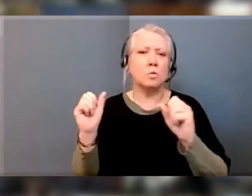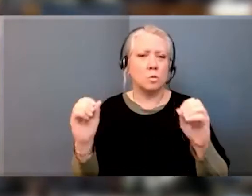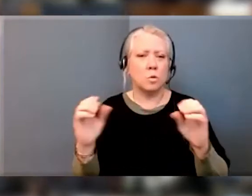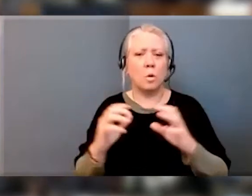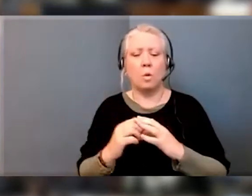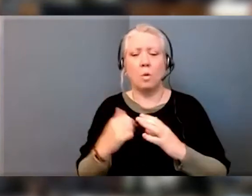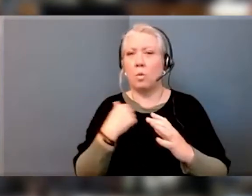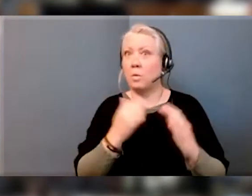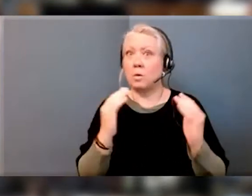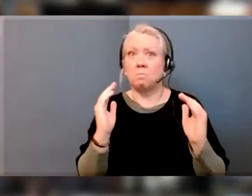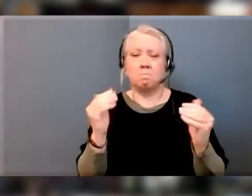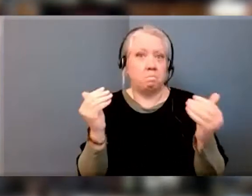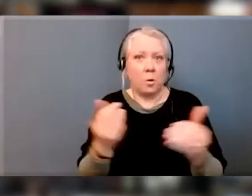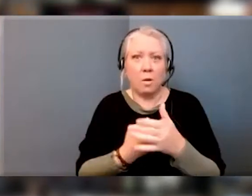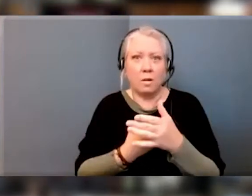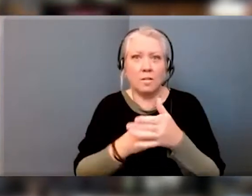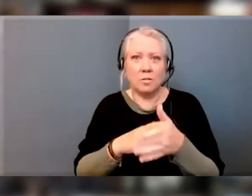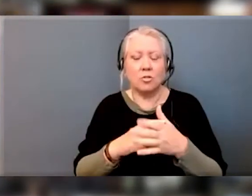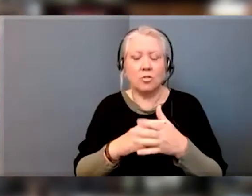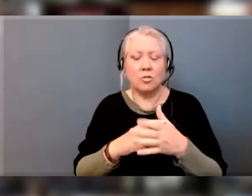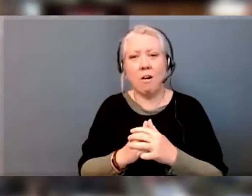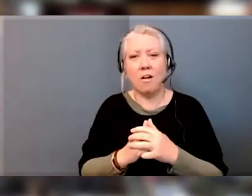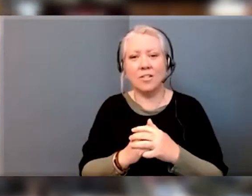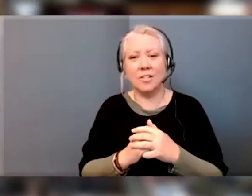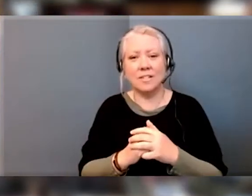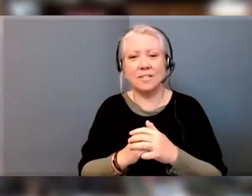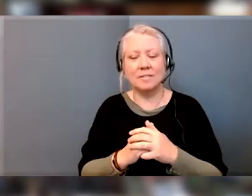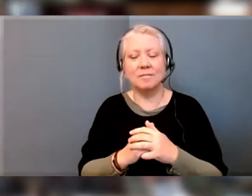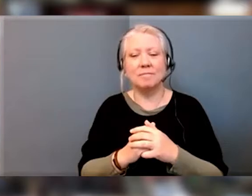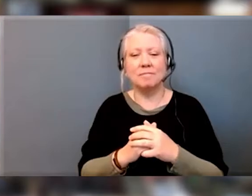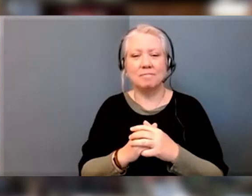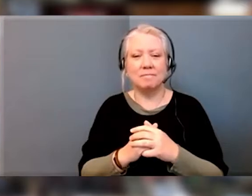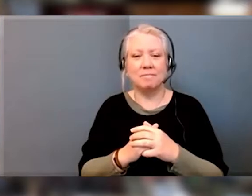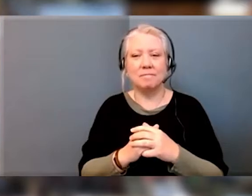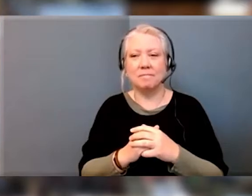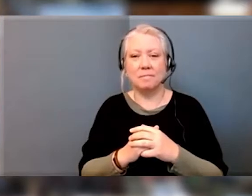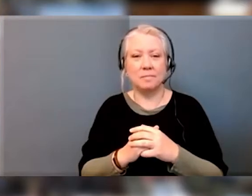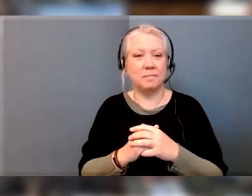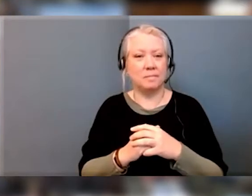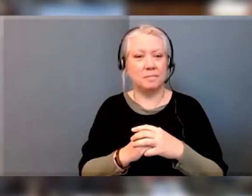just get started. We can go through the next slide.